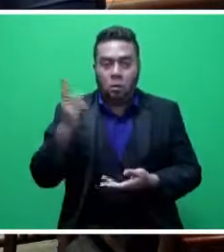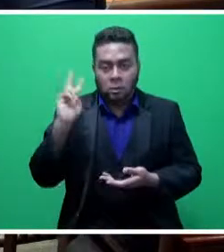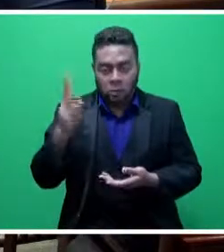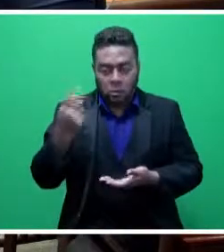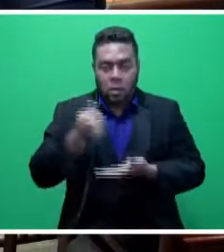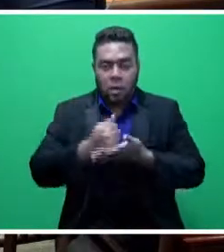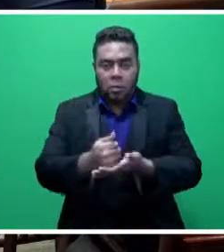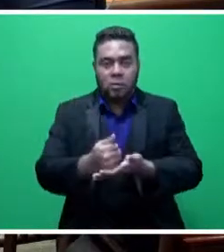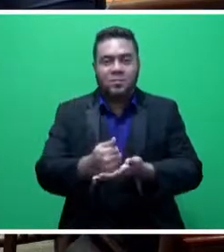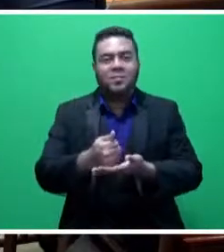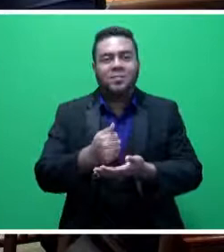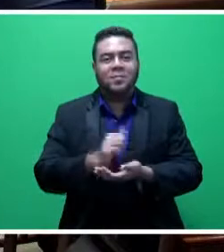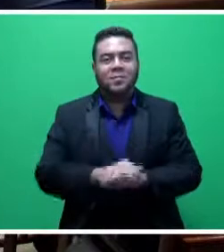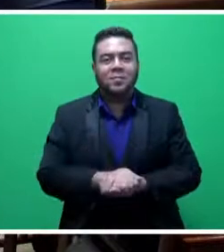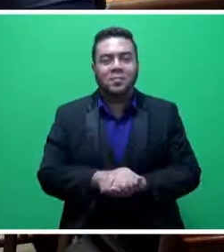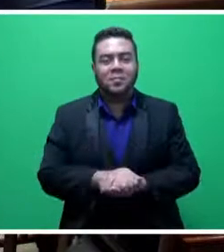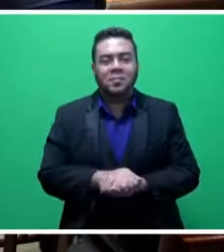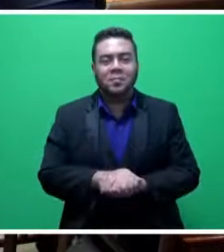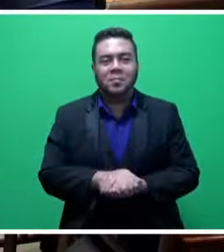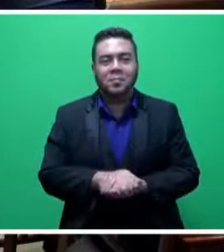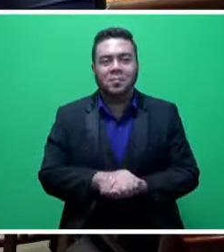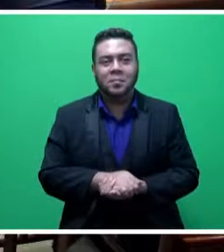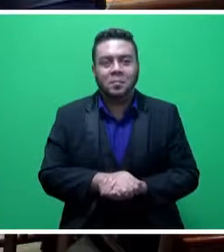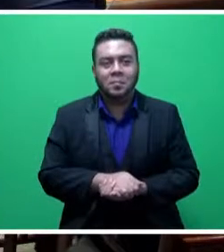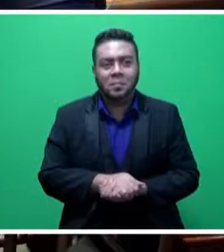Mr. Speaker, sir, I beg to second the motion.